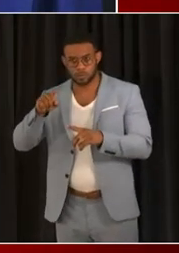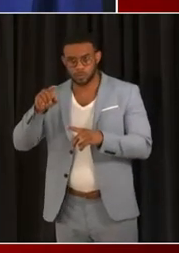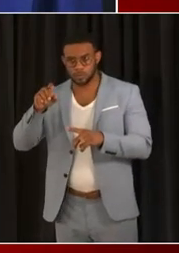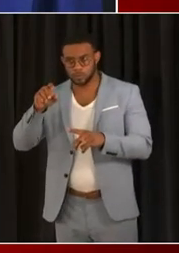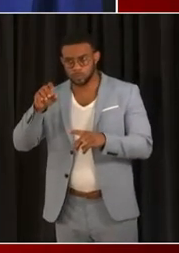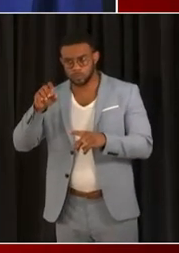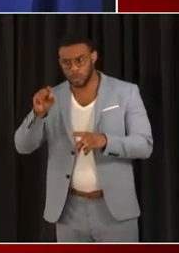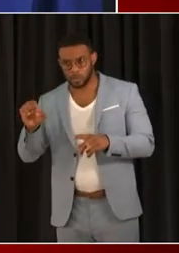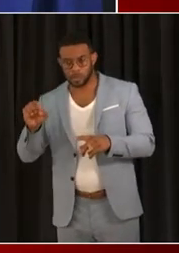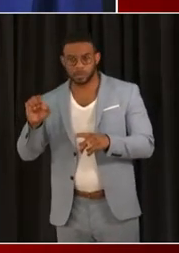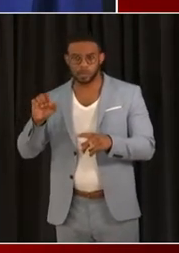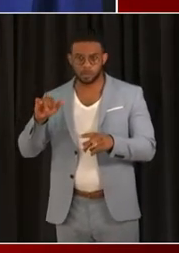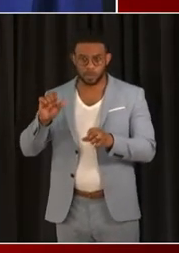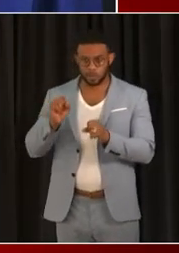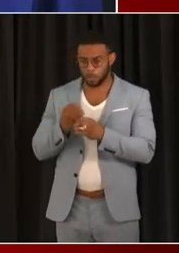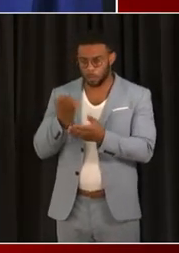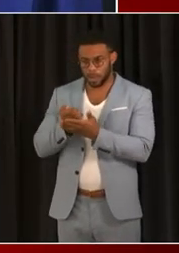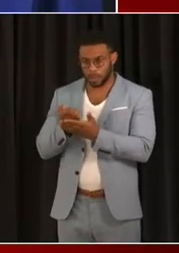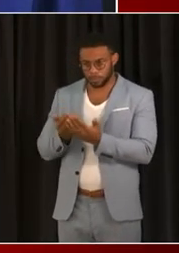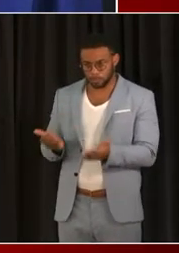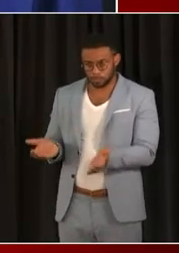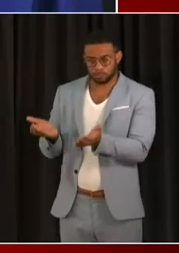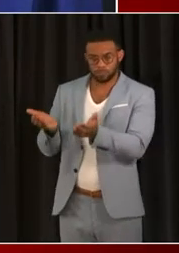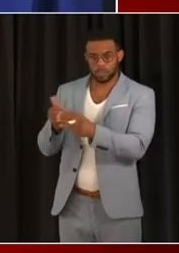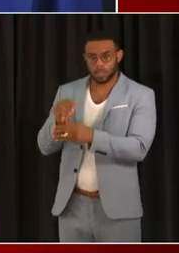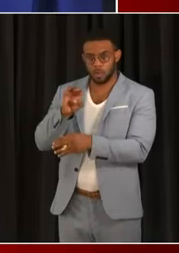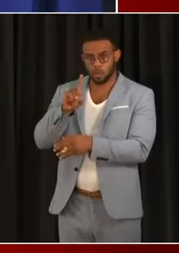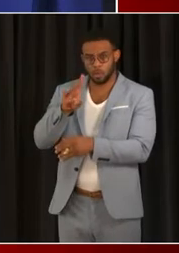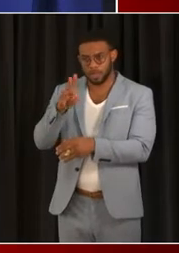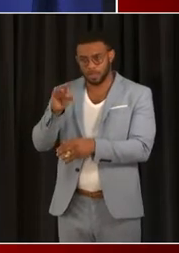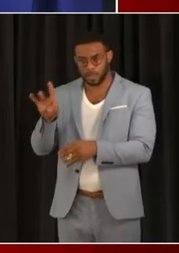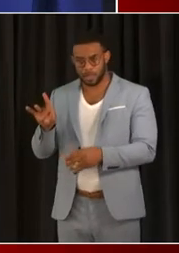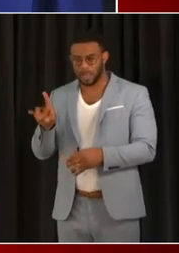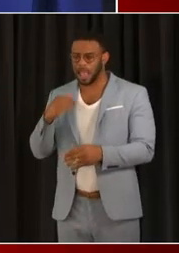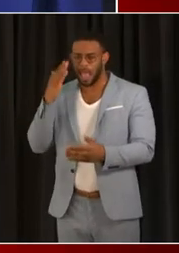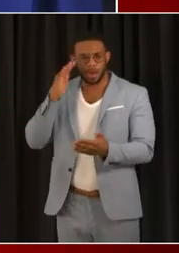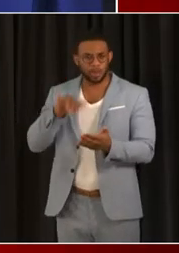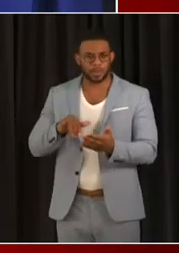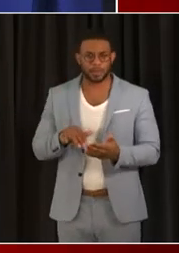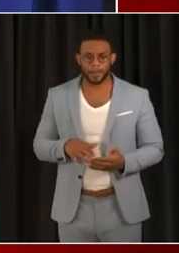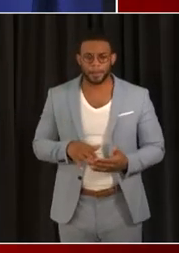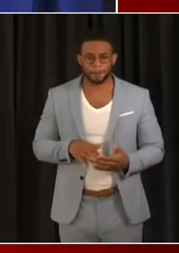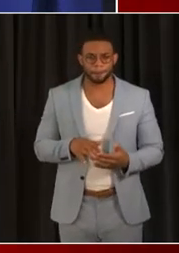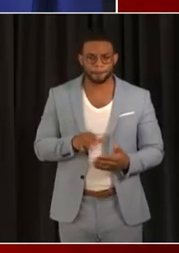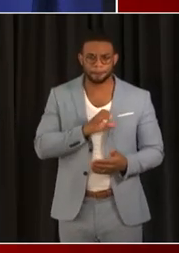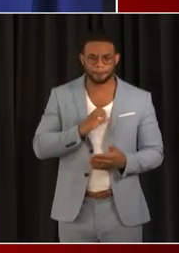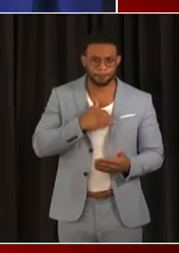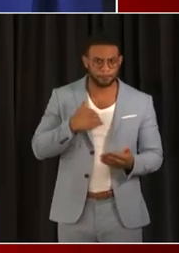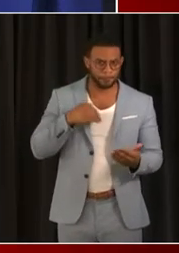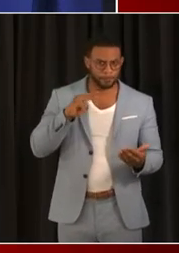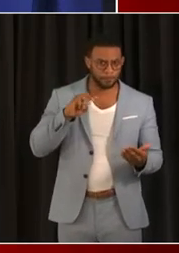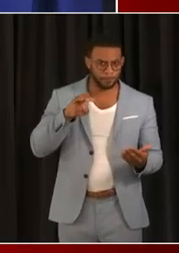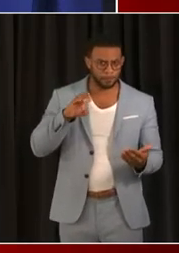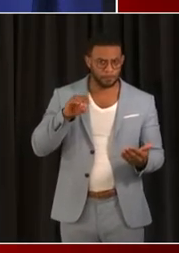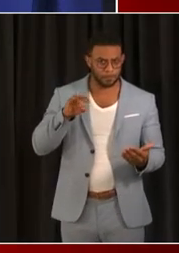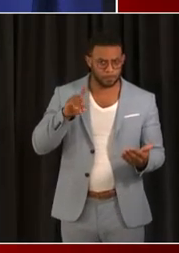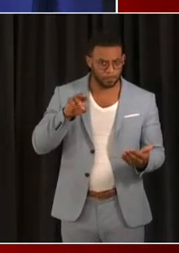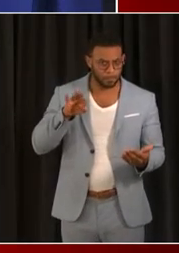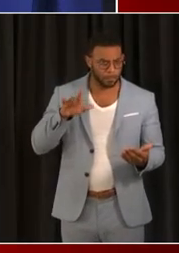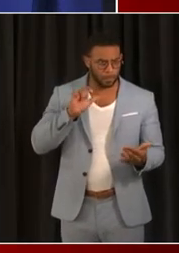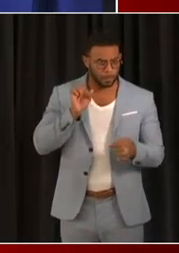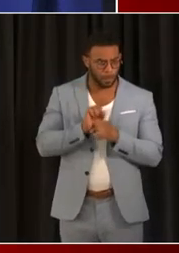that we create more economic vitality in Wards 7 and 8. But I know that, Councilmember McDuffie, you've been